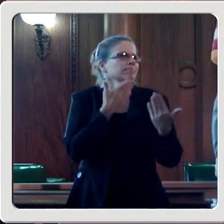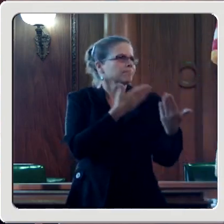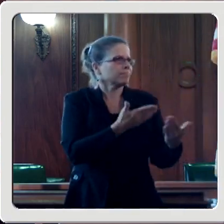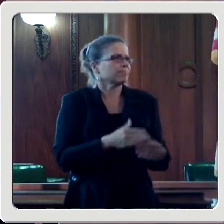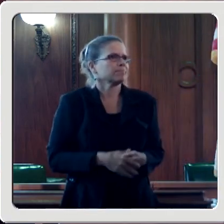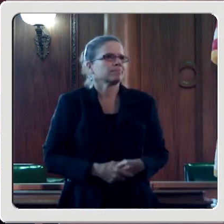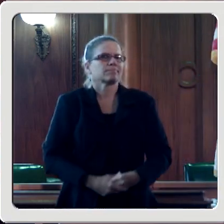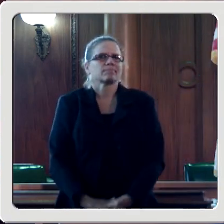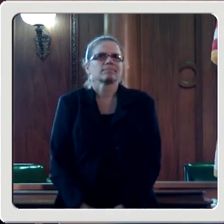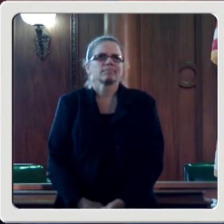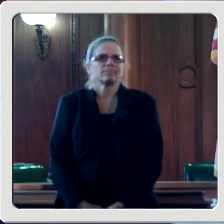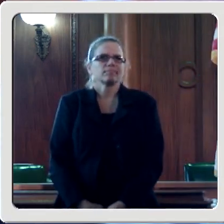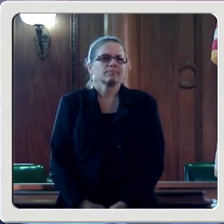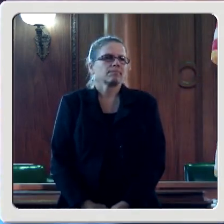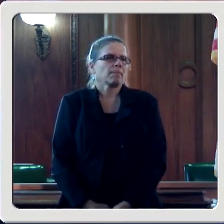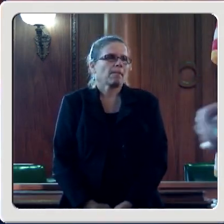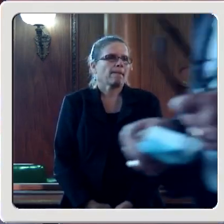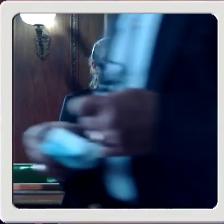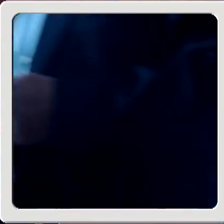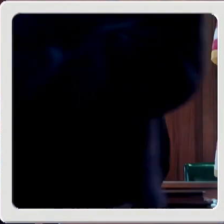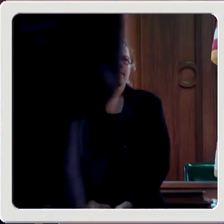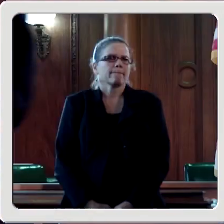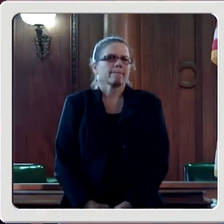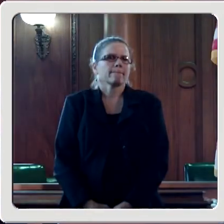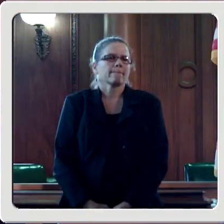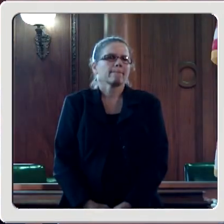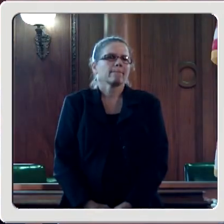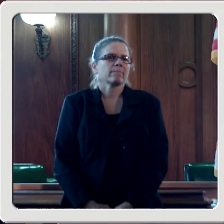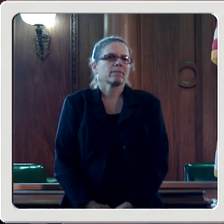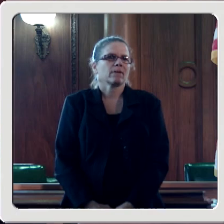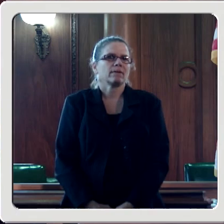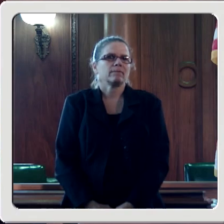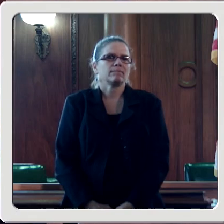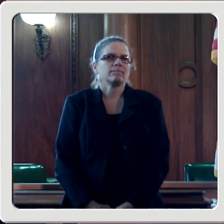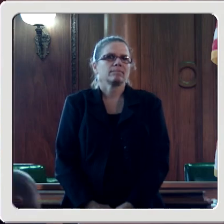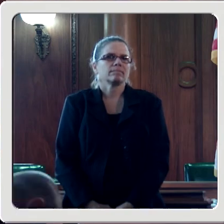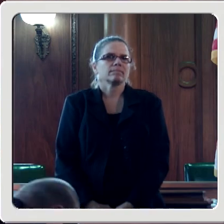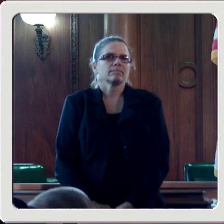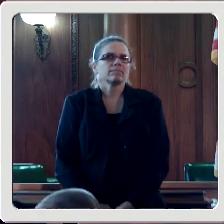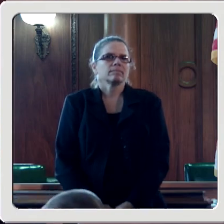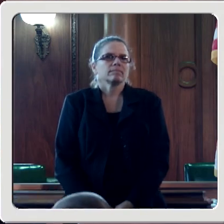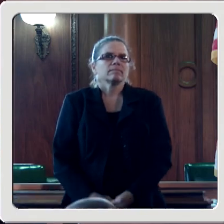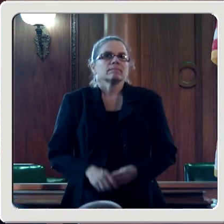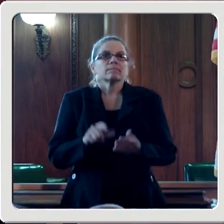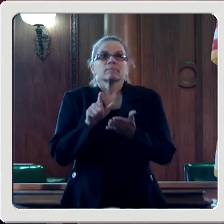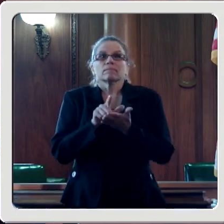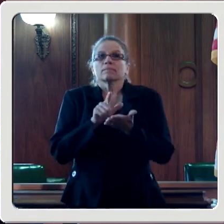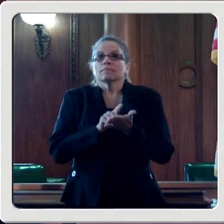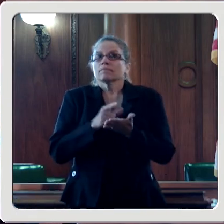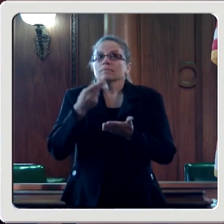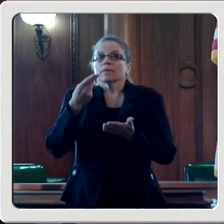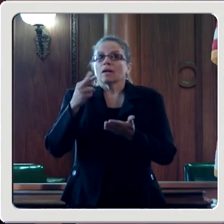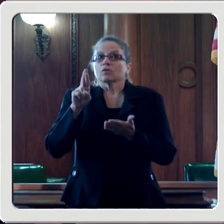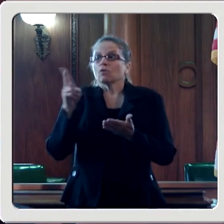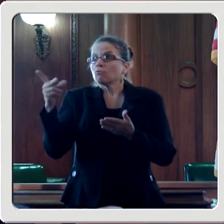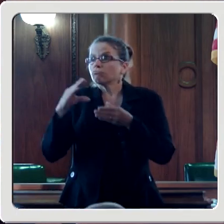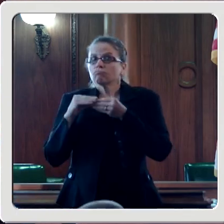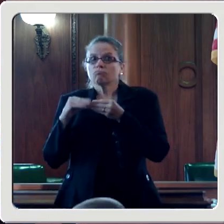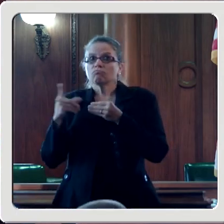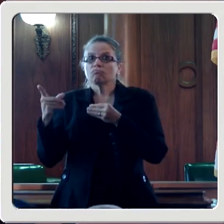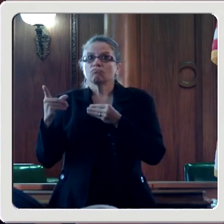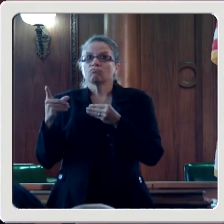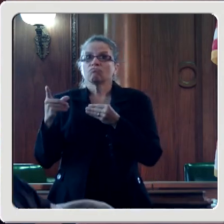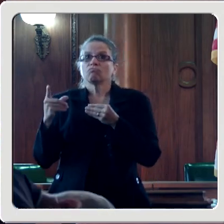Thank you, Director Sheehan. Attorney Bill Mahoney, my HR Labor Director. Again, there was status quo update, but travel